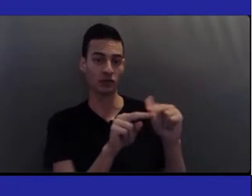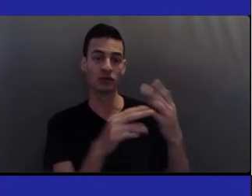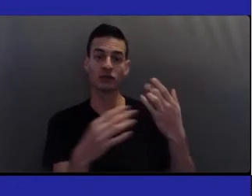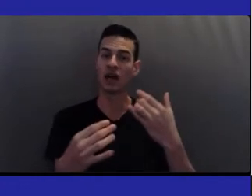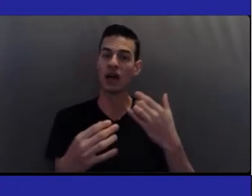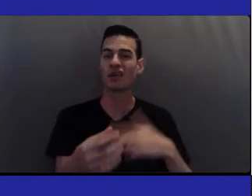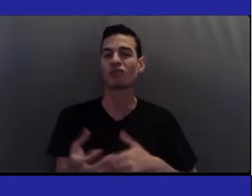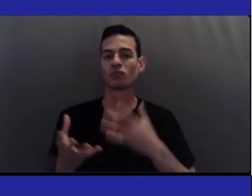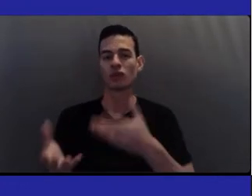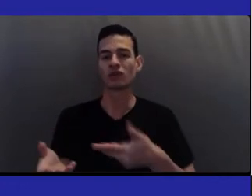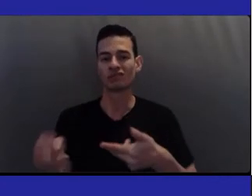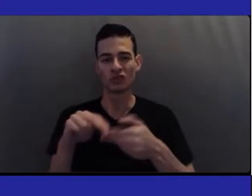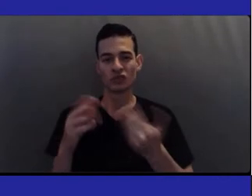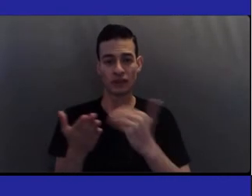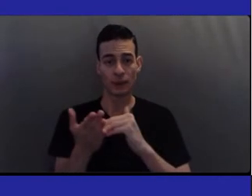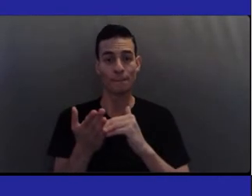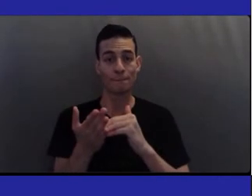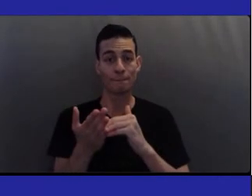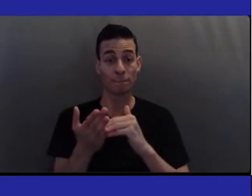$1,814,880 authorized in